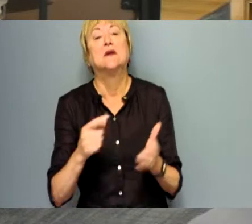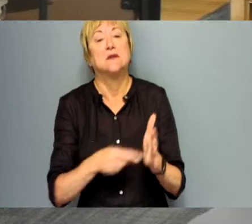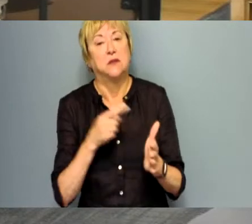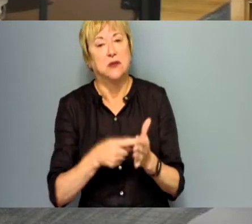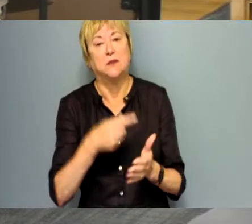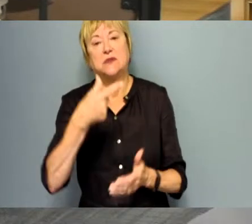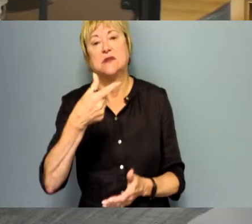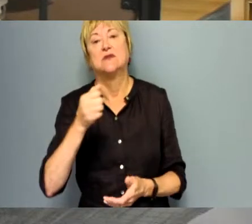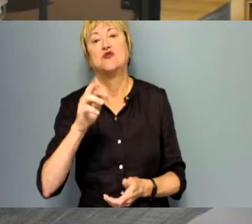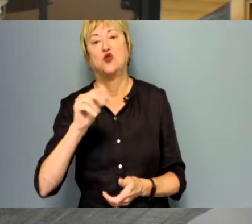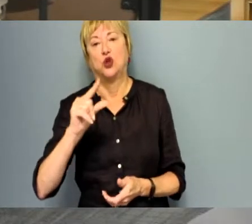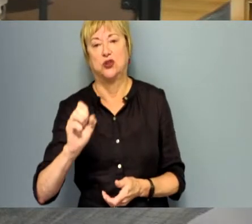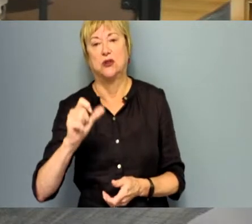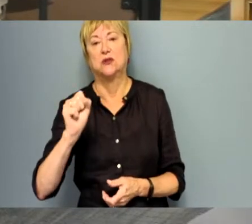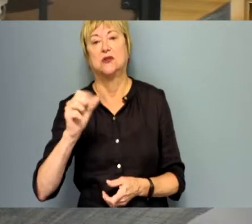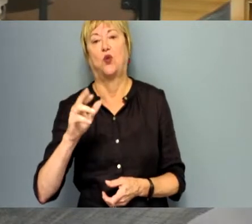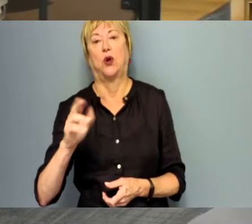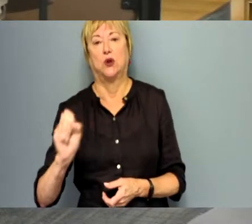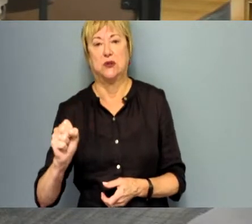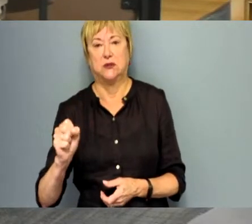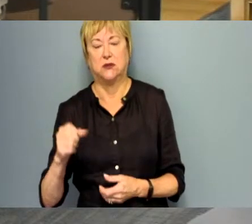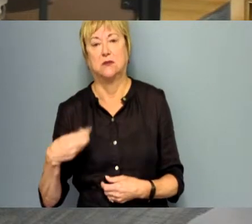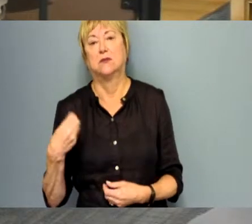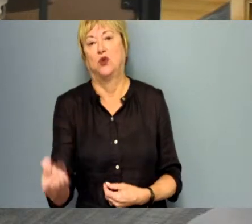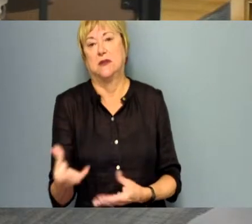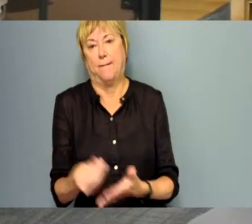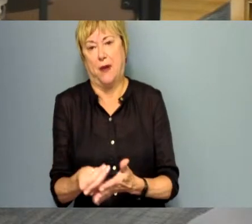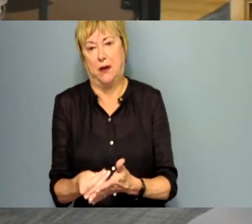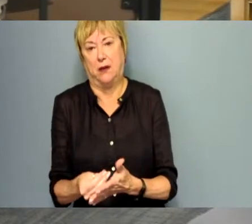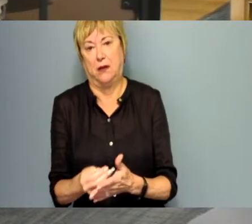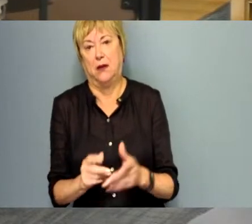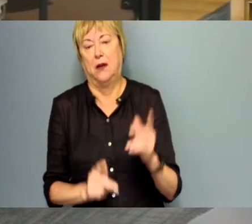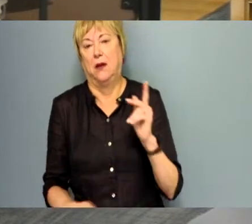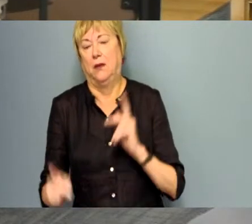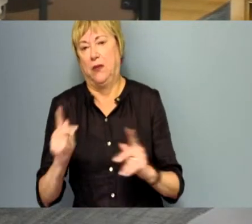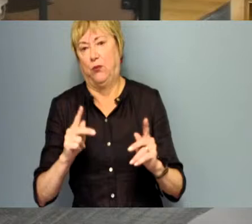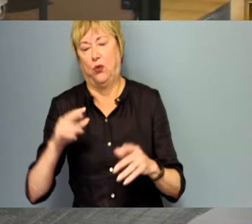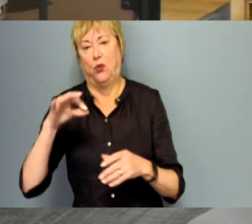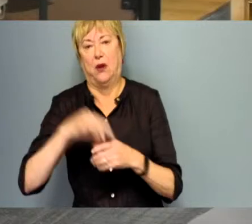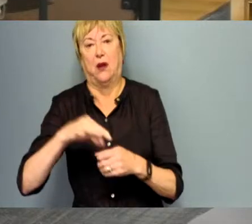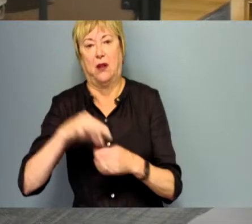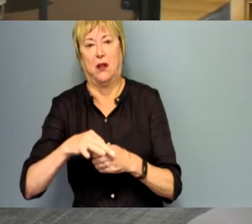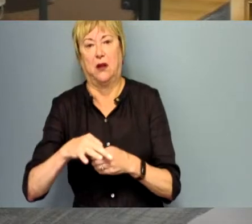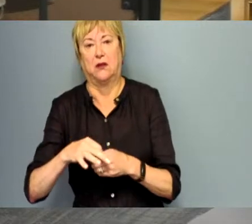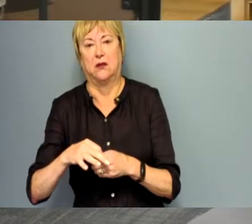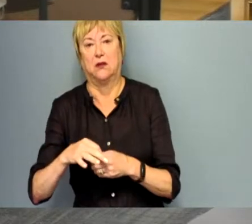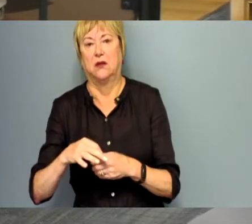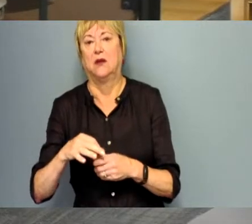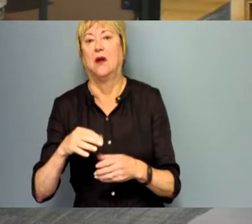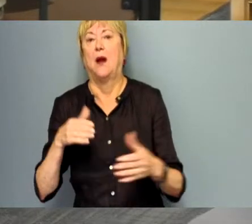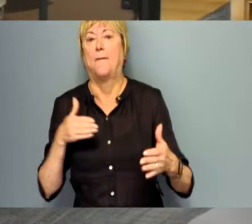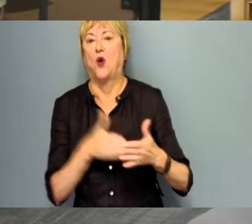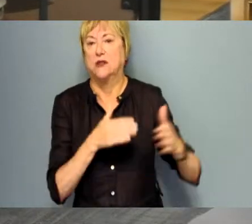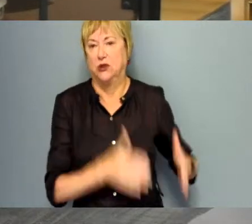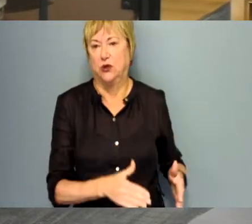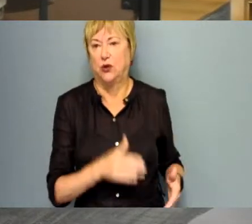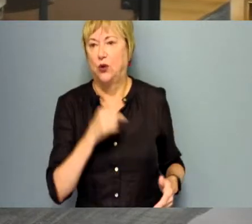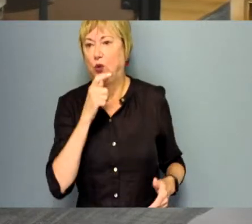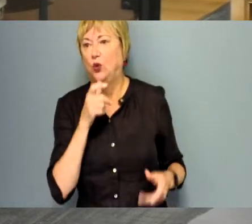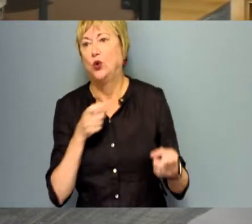up and people elect a prosecutor. Who controls the prosecutor? $16